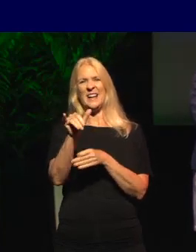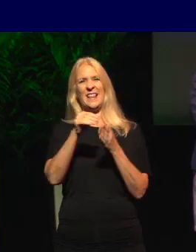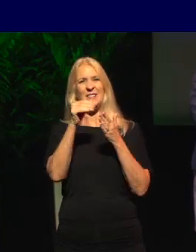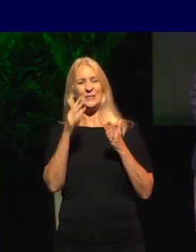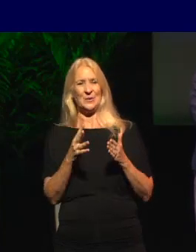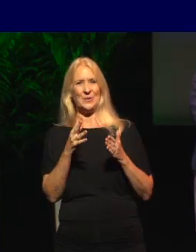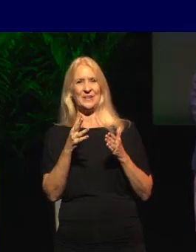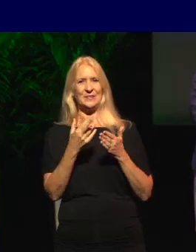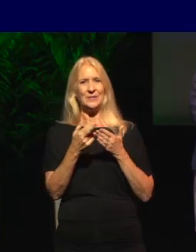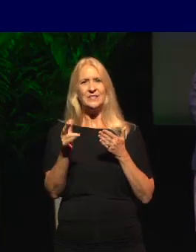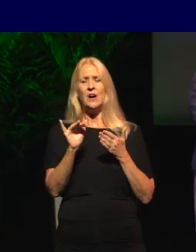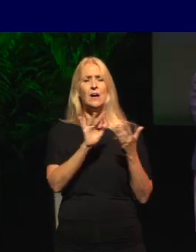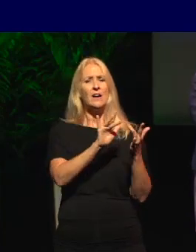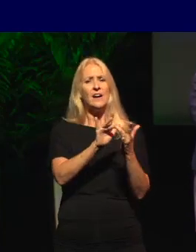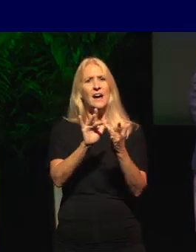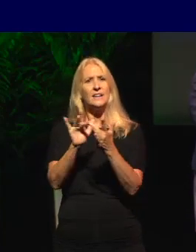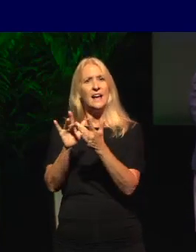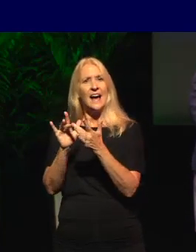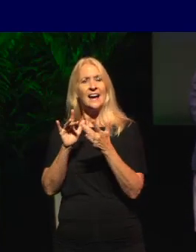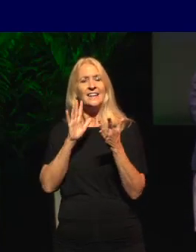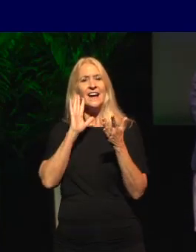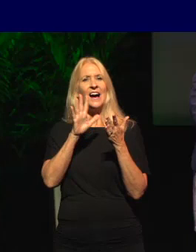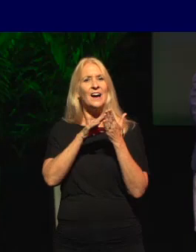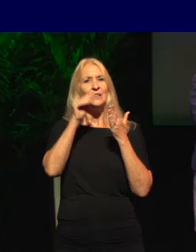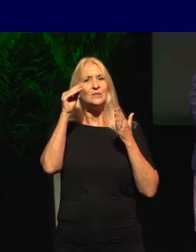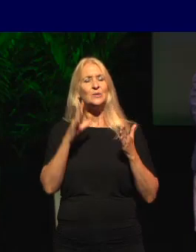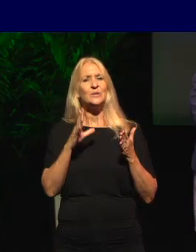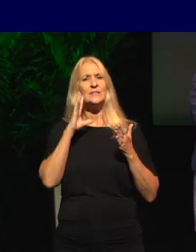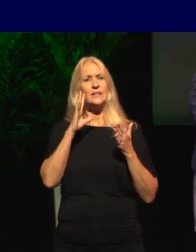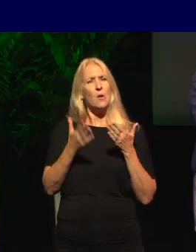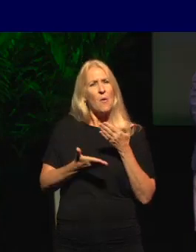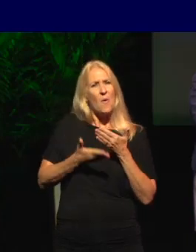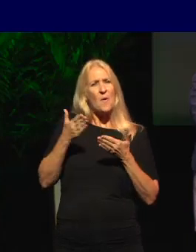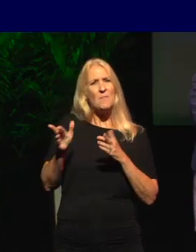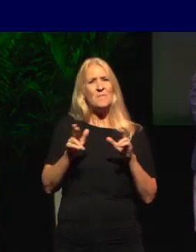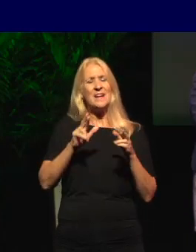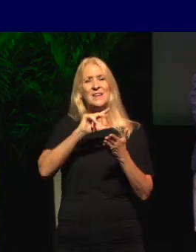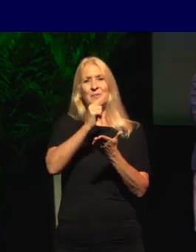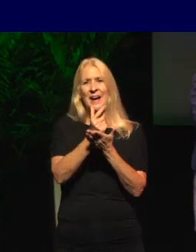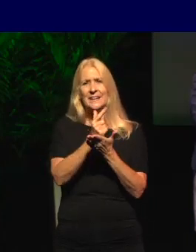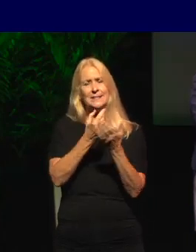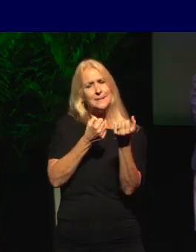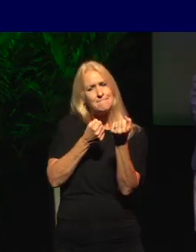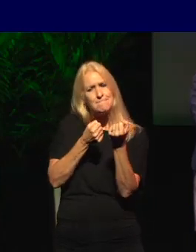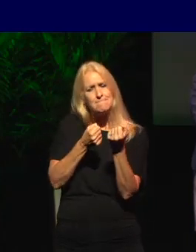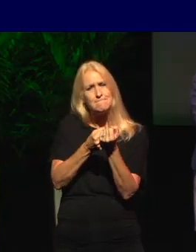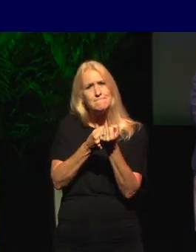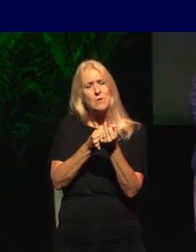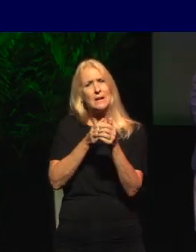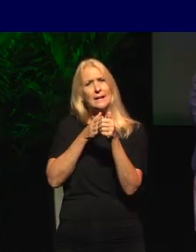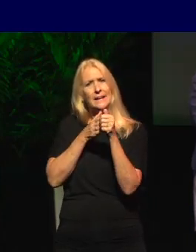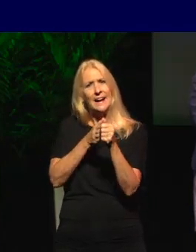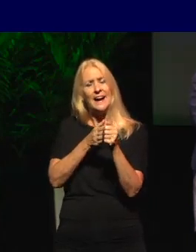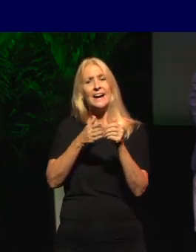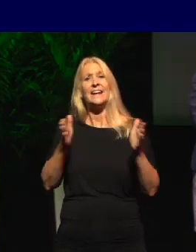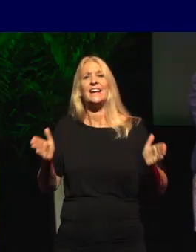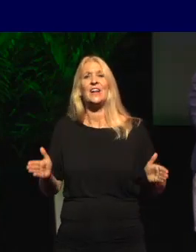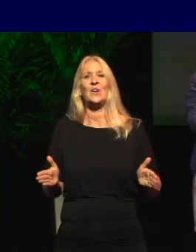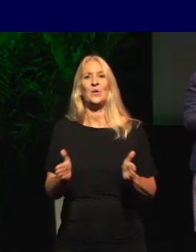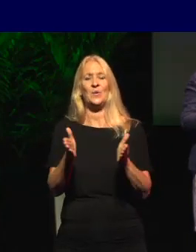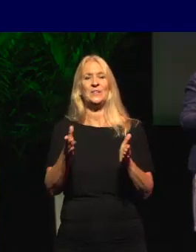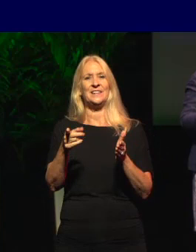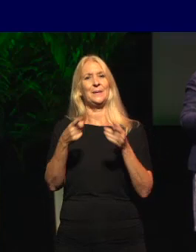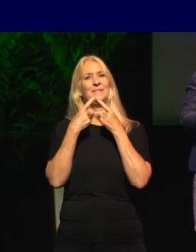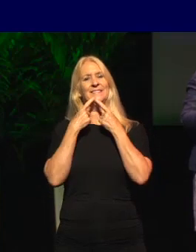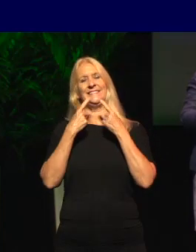reaching out to our students who are close to graduation to provide support, guidance, and encouragement to reach that goal of completion.